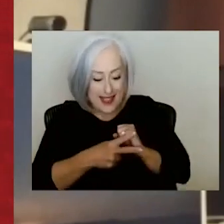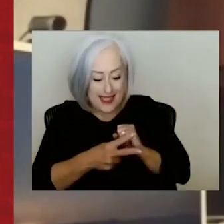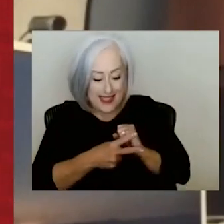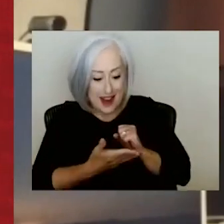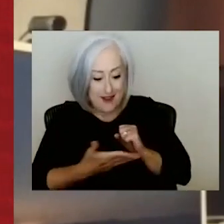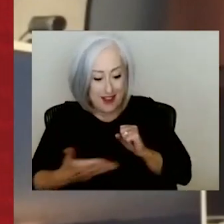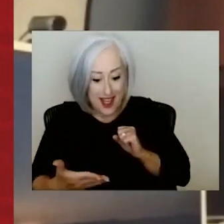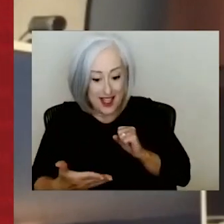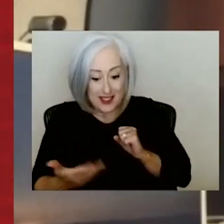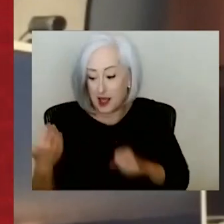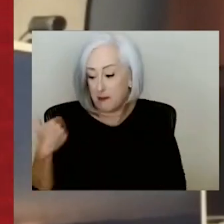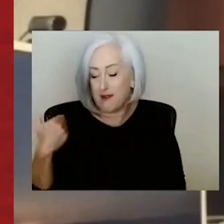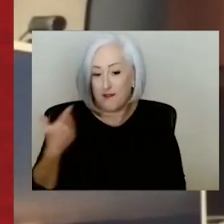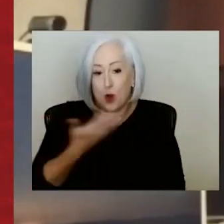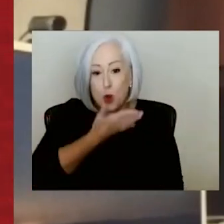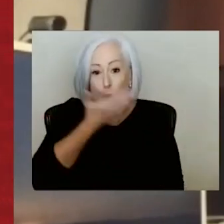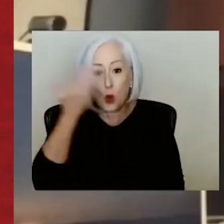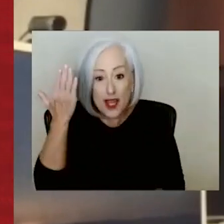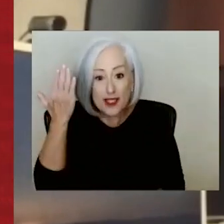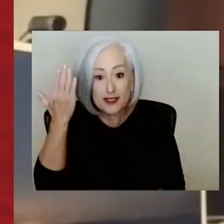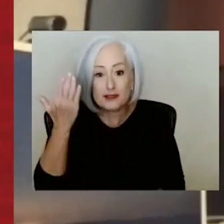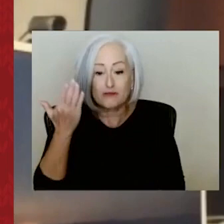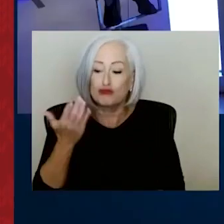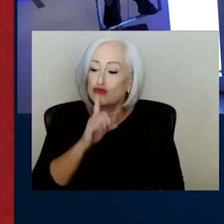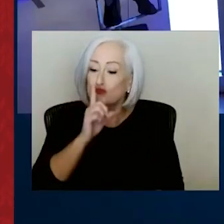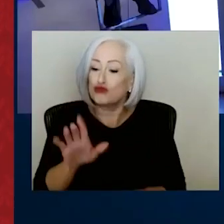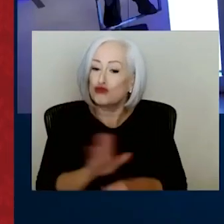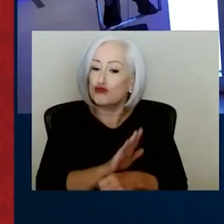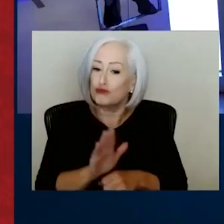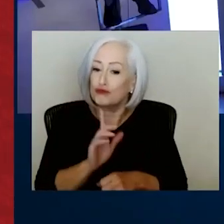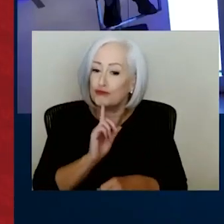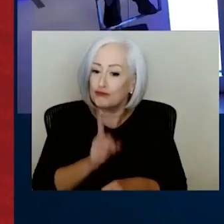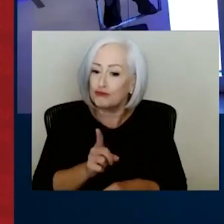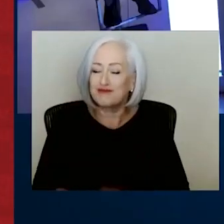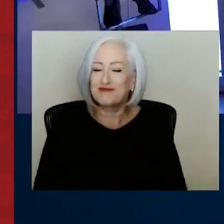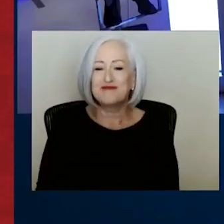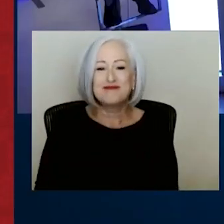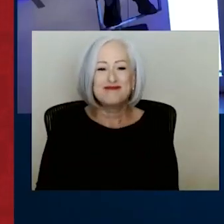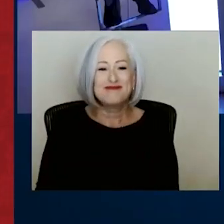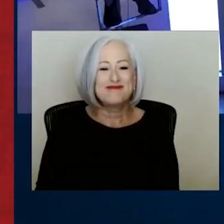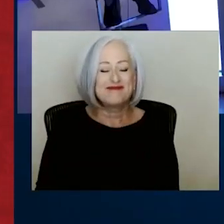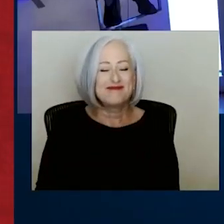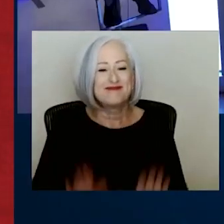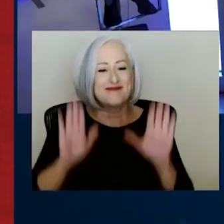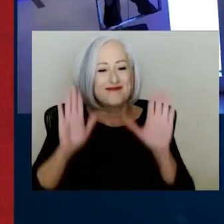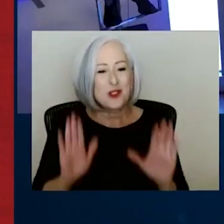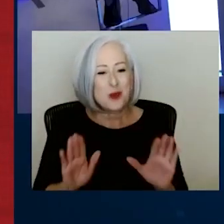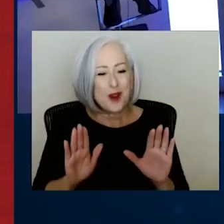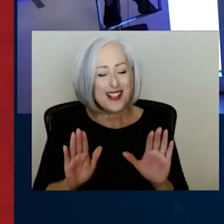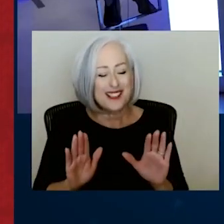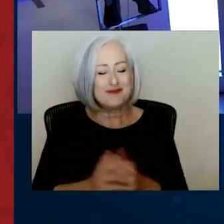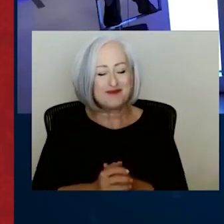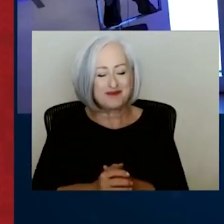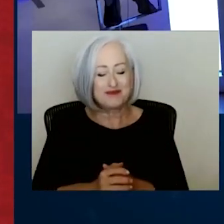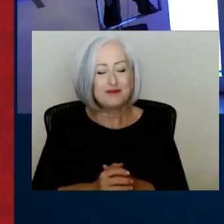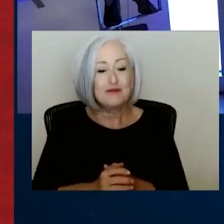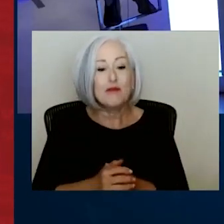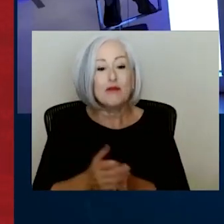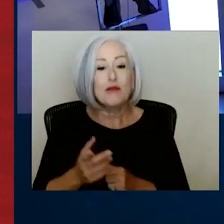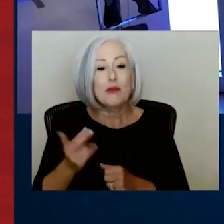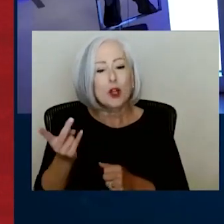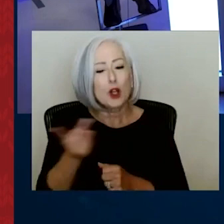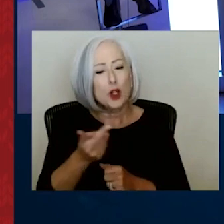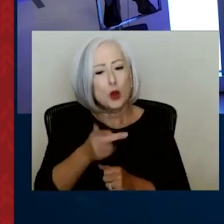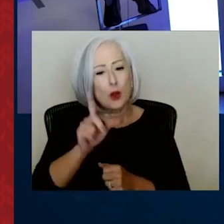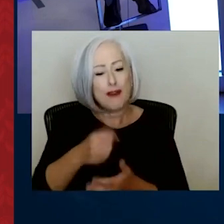time. No question about that. Excellent. Well, that is a big deal. Are y'all having to prioritize patients?